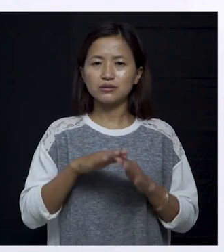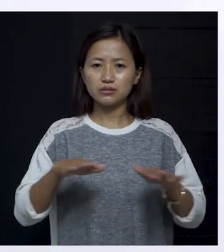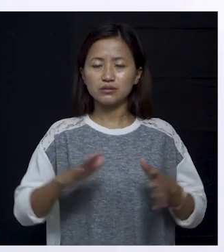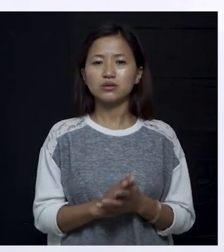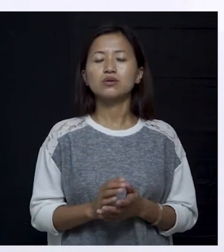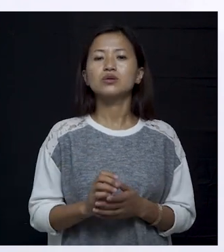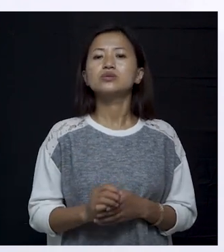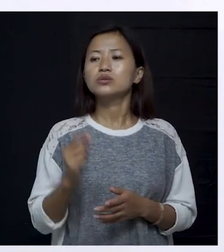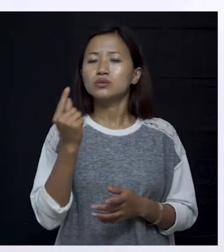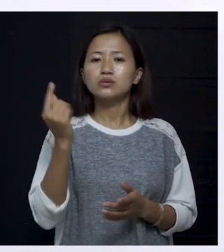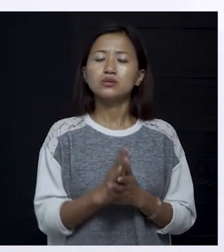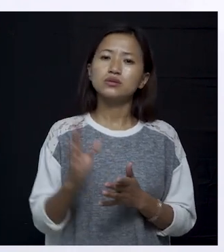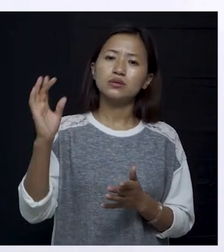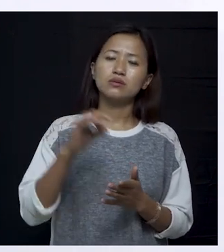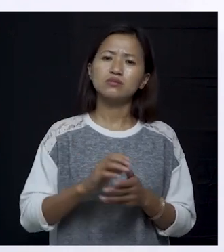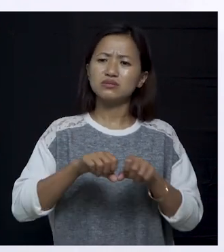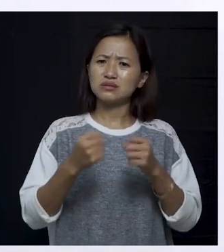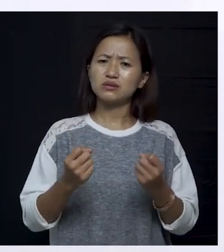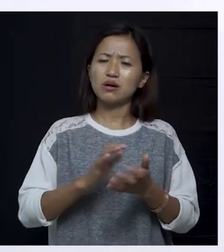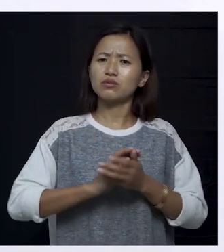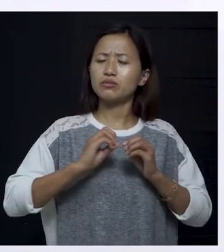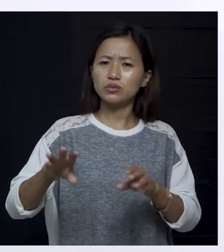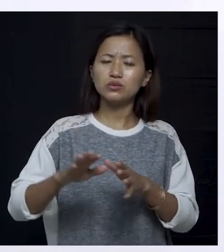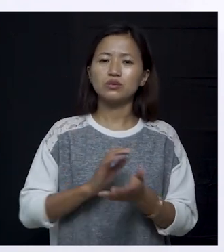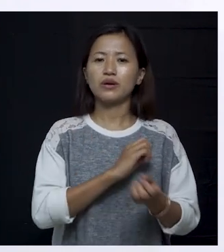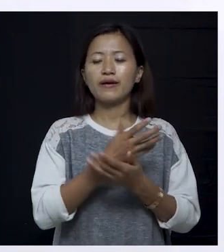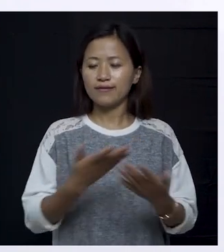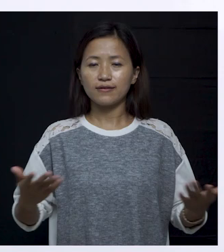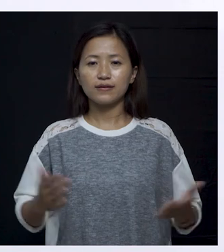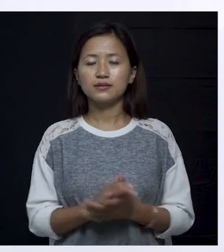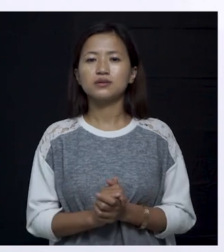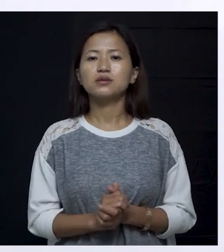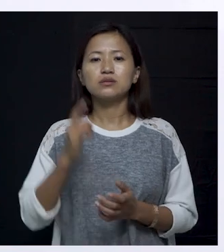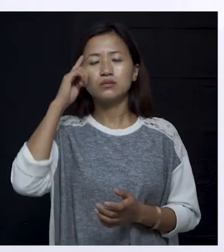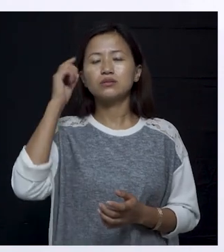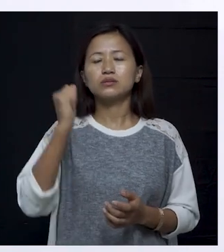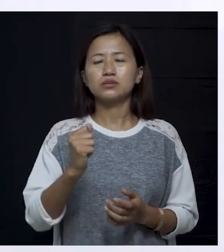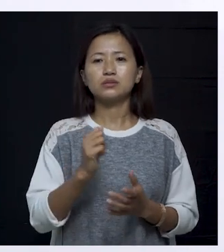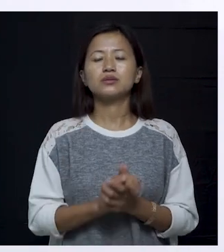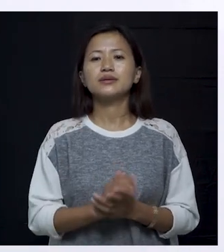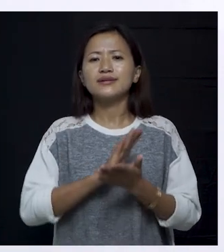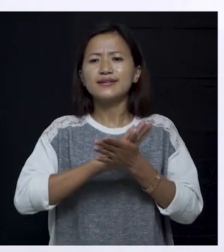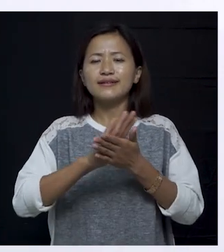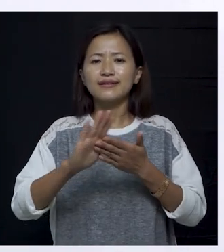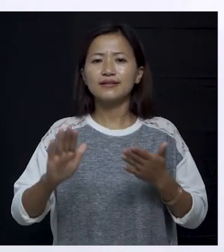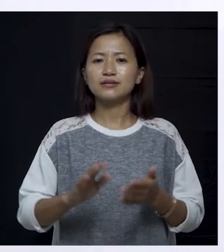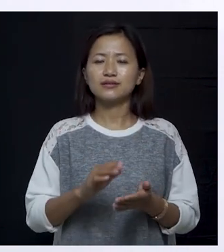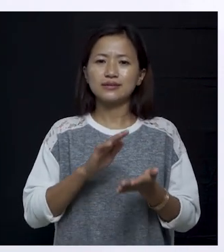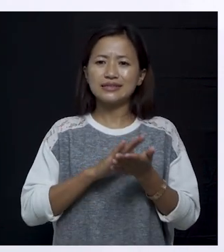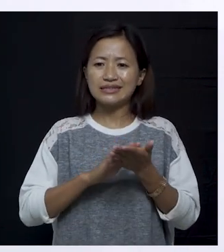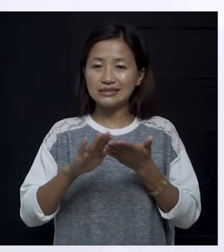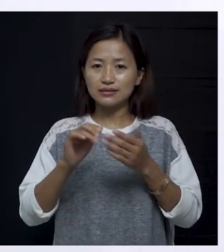to destroy it. You don't have to break it down, okay? So always remember that you are supposed to keep it clean, neat